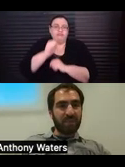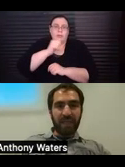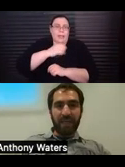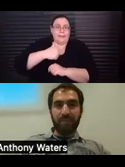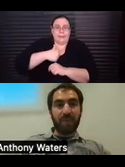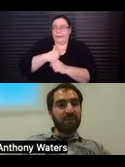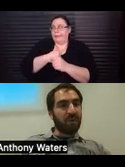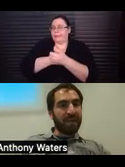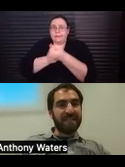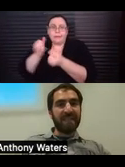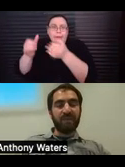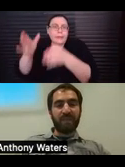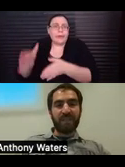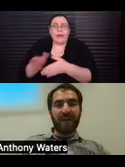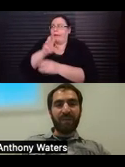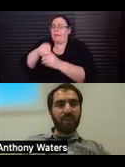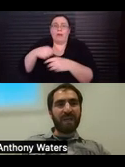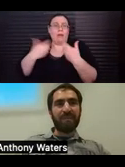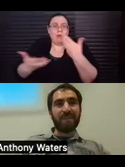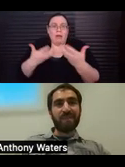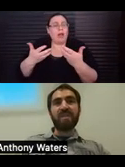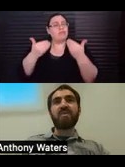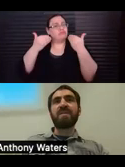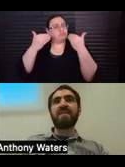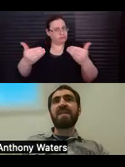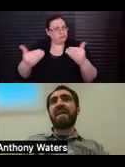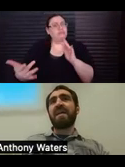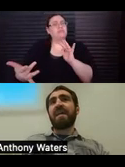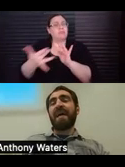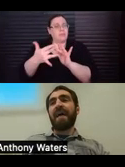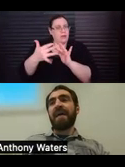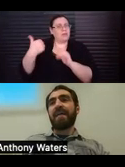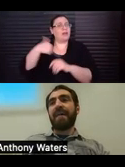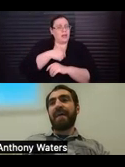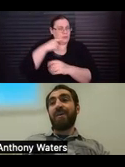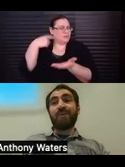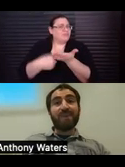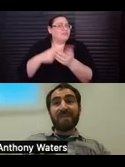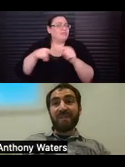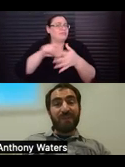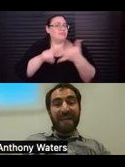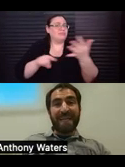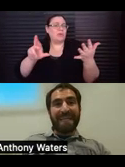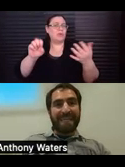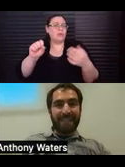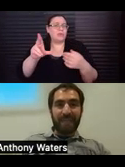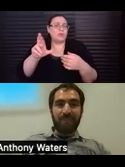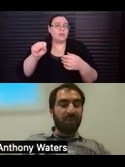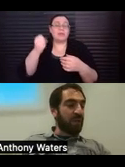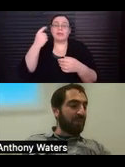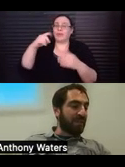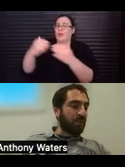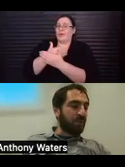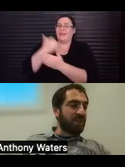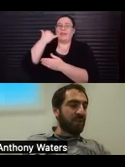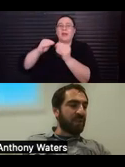intervene, don't hesitate to reach out, and we'll talk about some resources. Of course, the new 988 line being